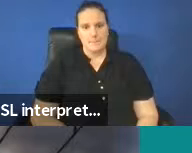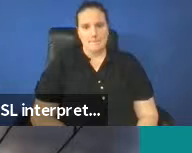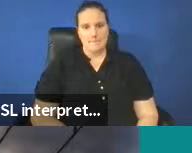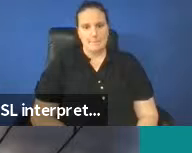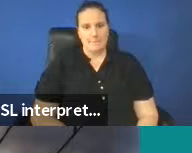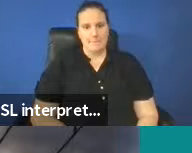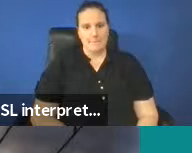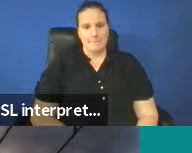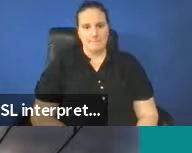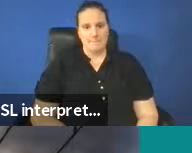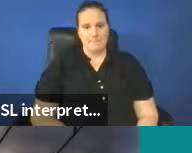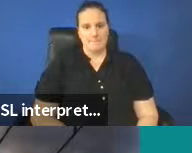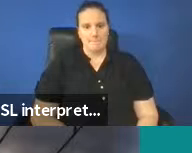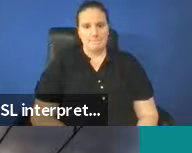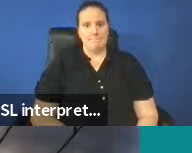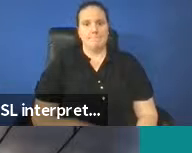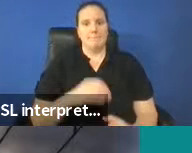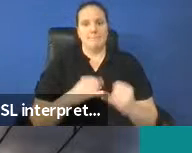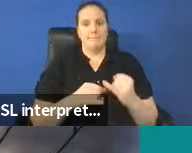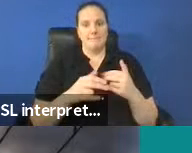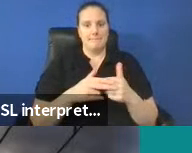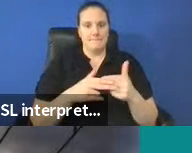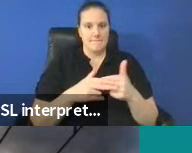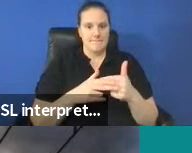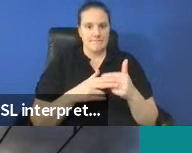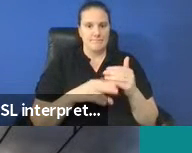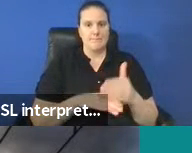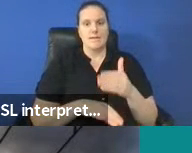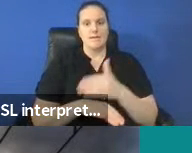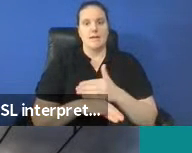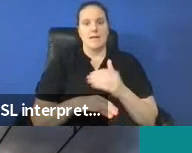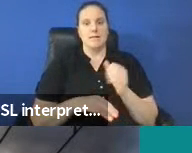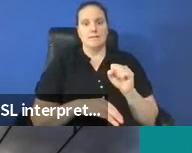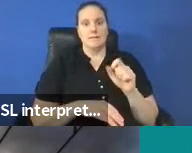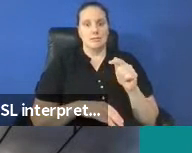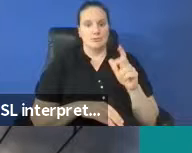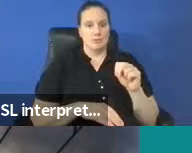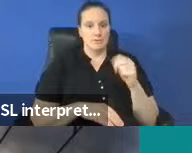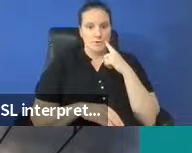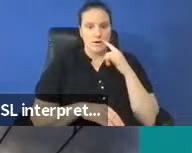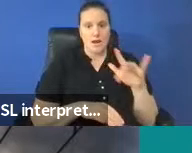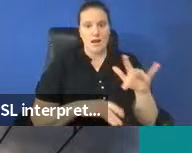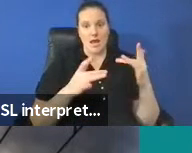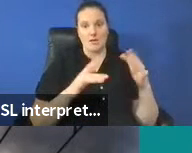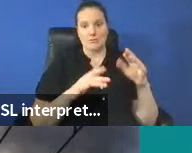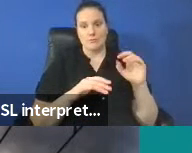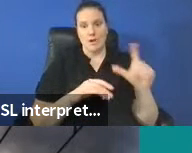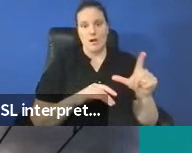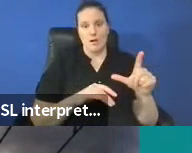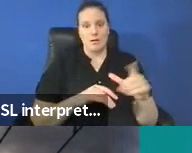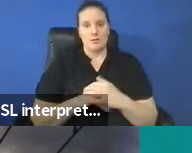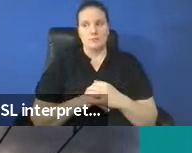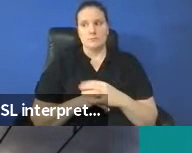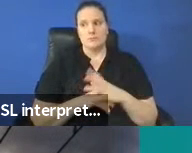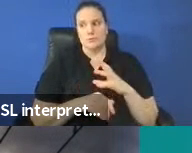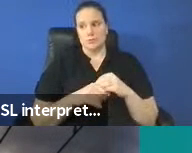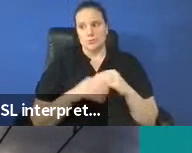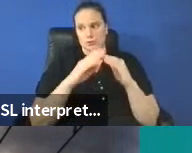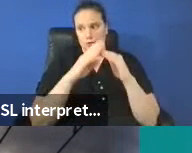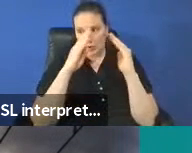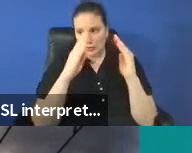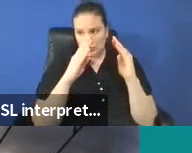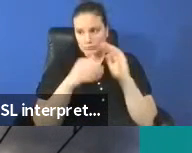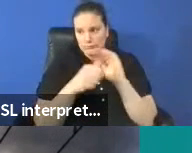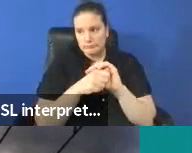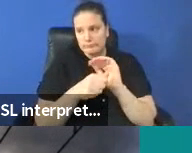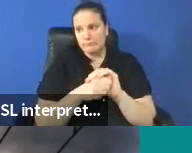And then last slide here, the enhanced stations for light rail transit include dedicated shelters and amenities, and then again,